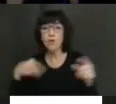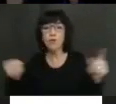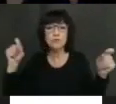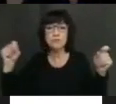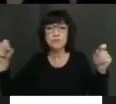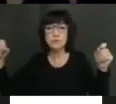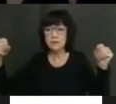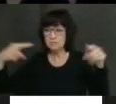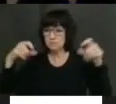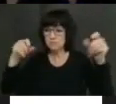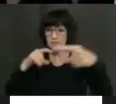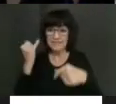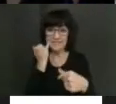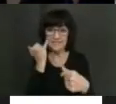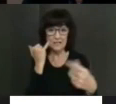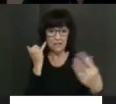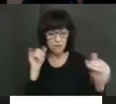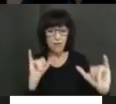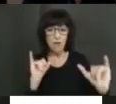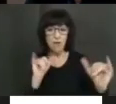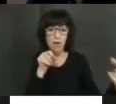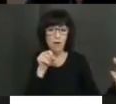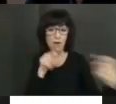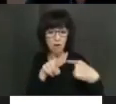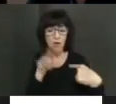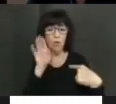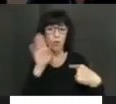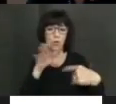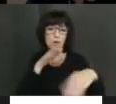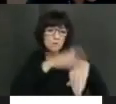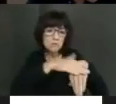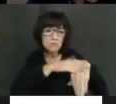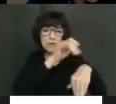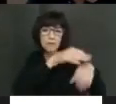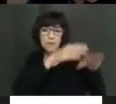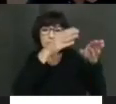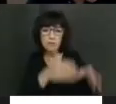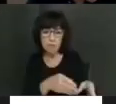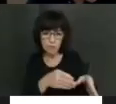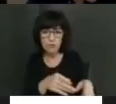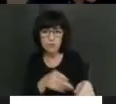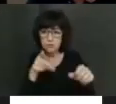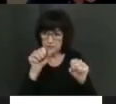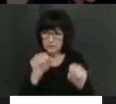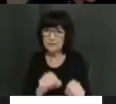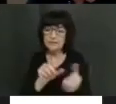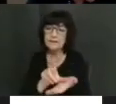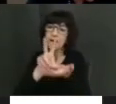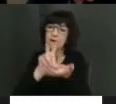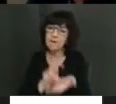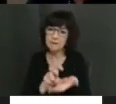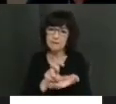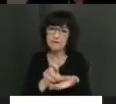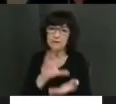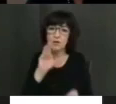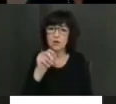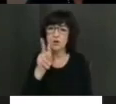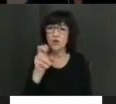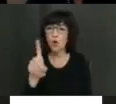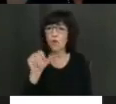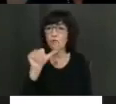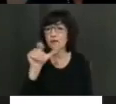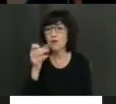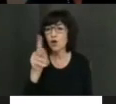tested. If there's a match, COVID Alert DE alerts the individual. Download COVID Alert DE free in the App Store or Google Play